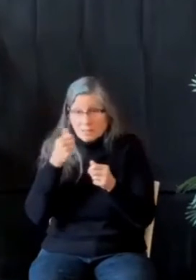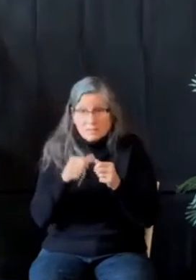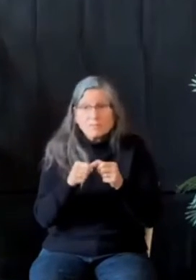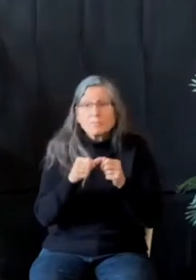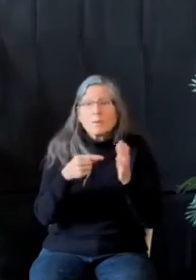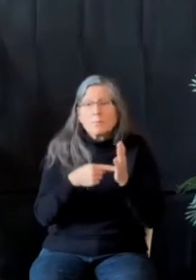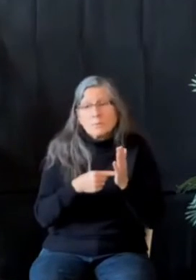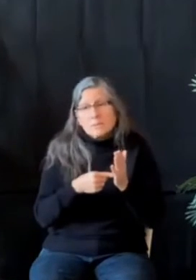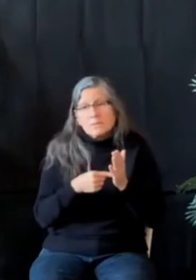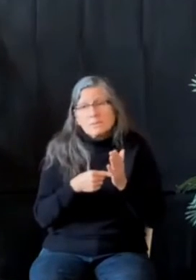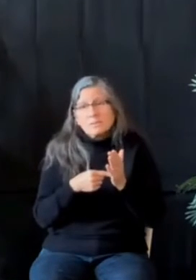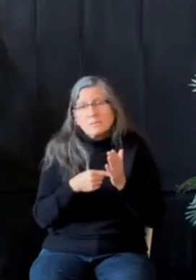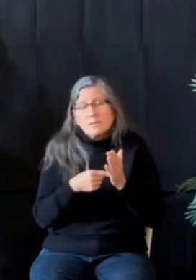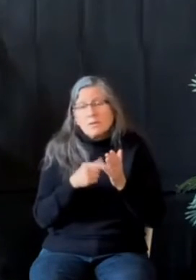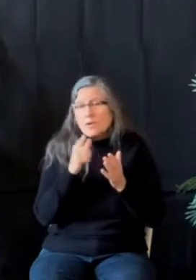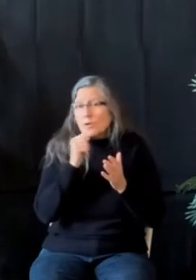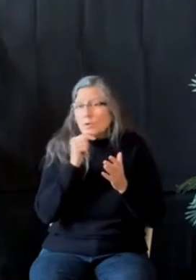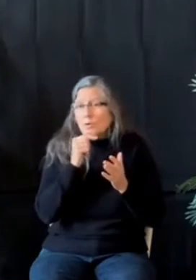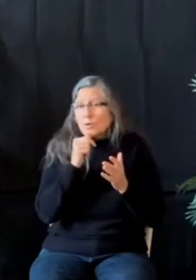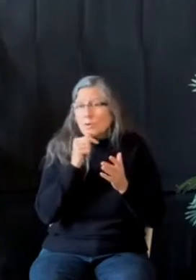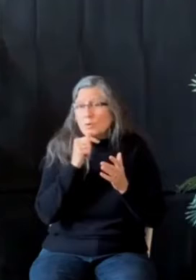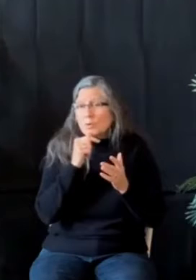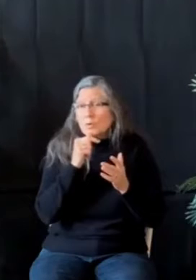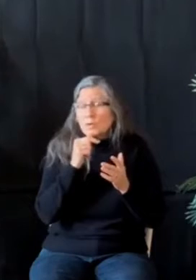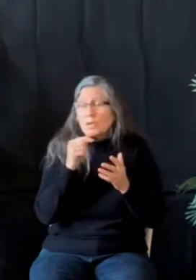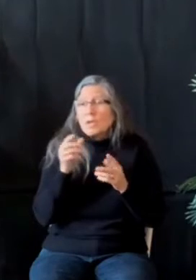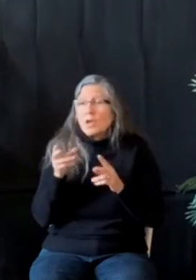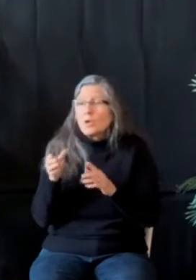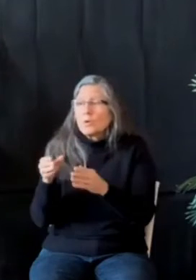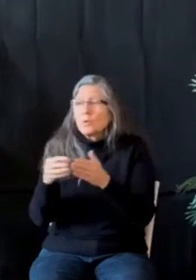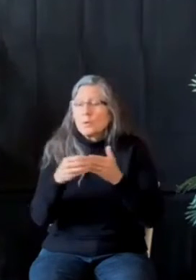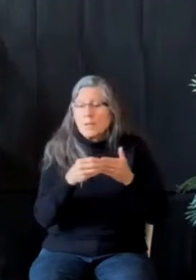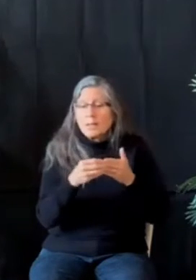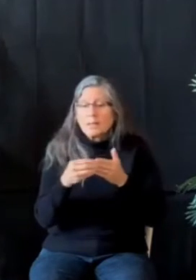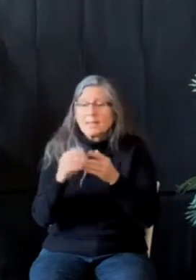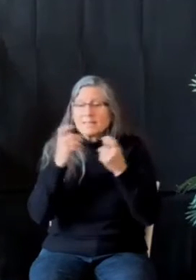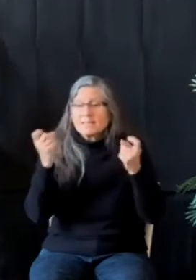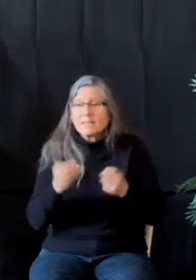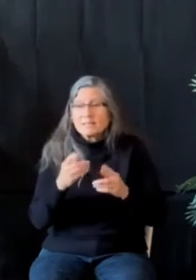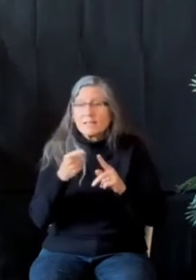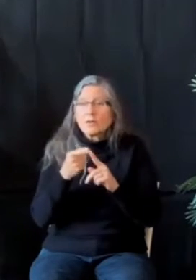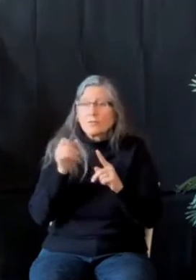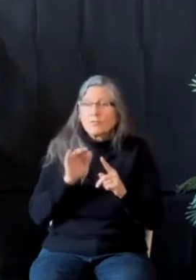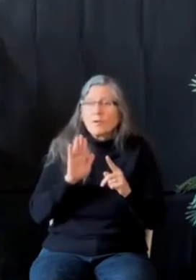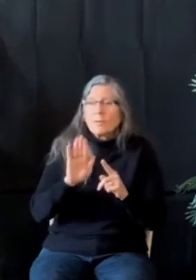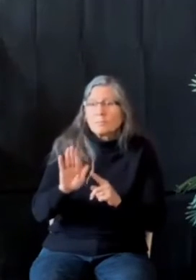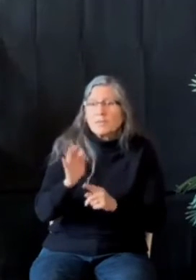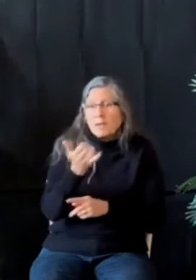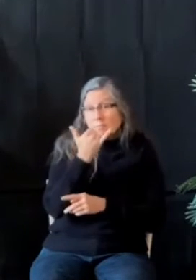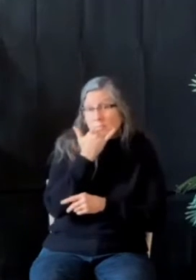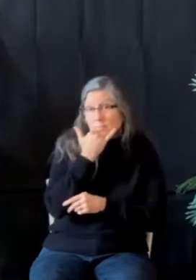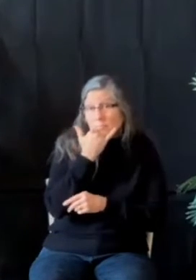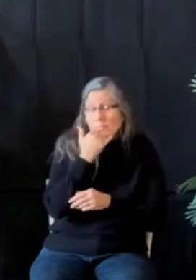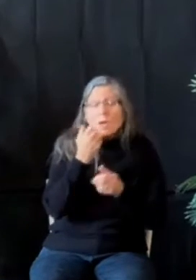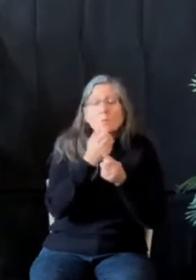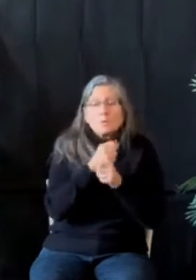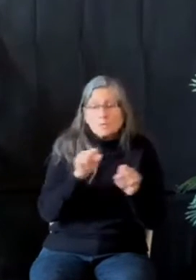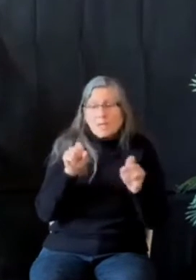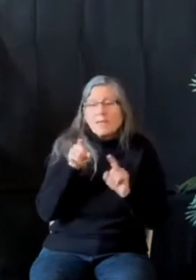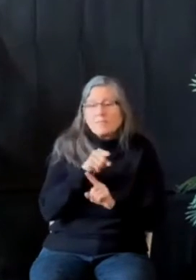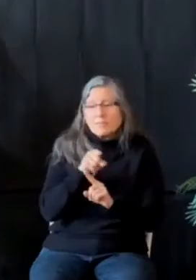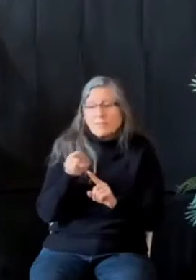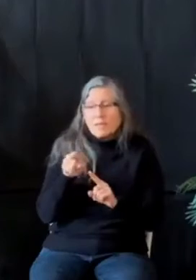remember this. Whoever turns a sinner from the way of error will save them from death and